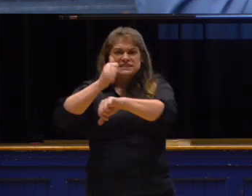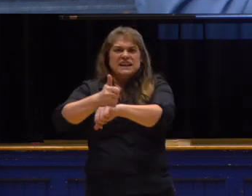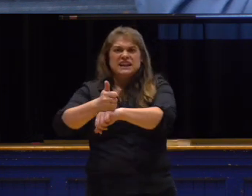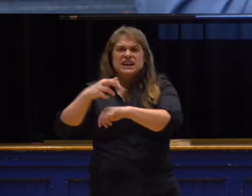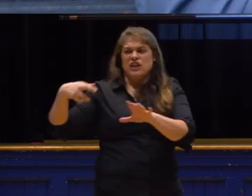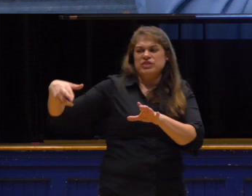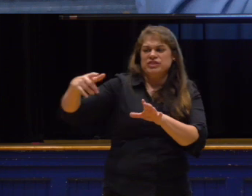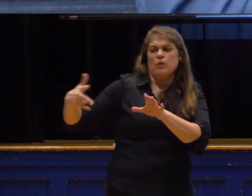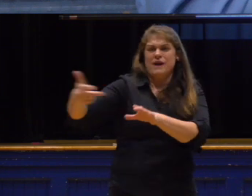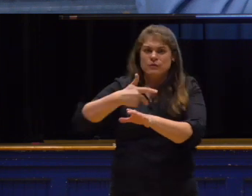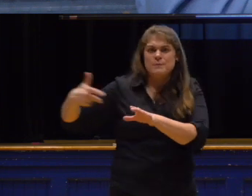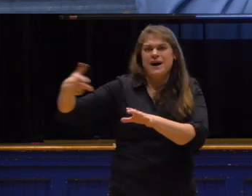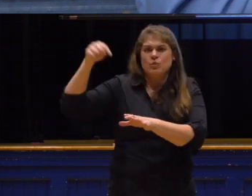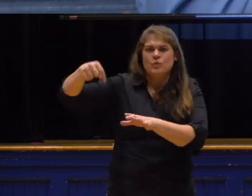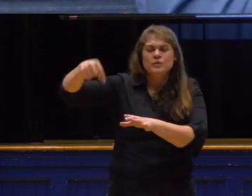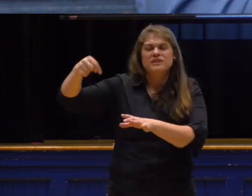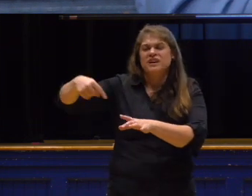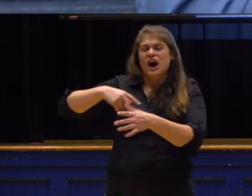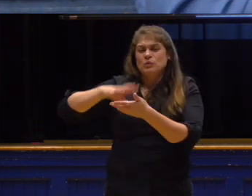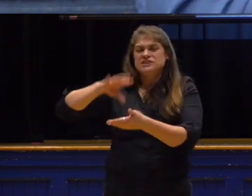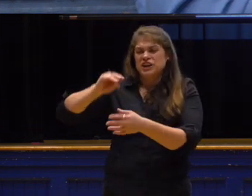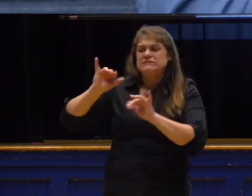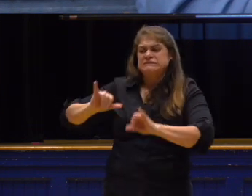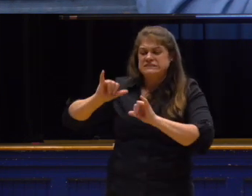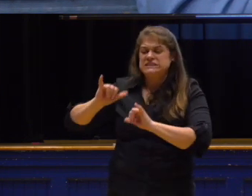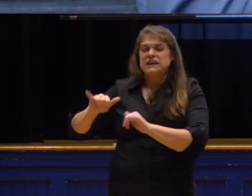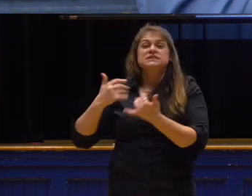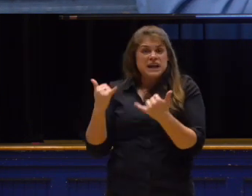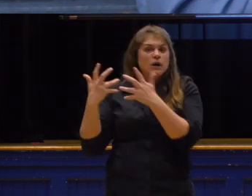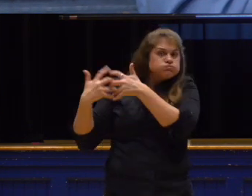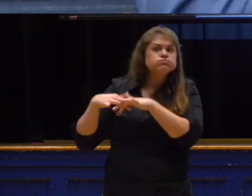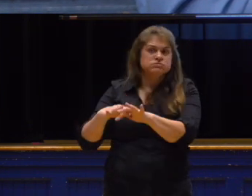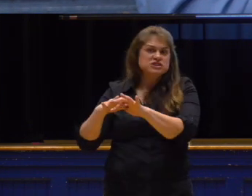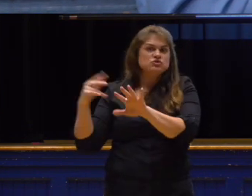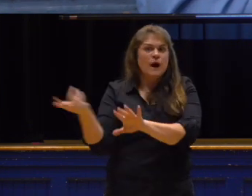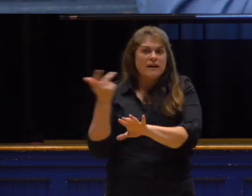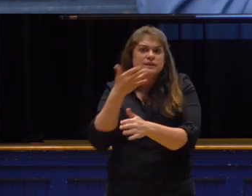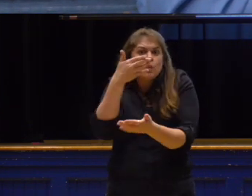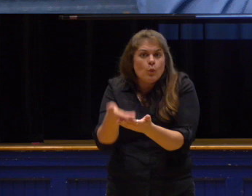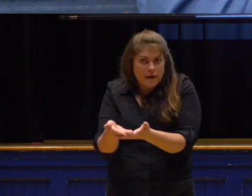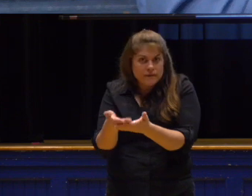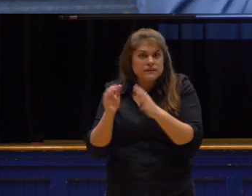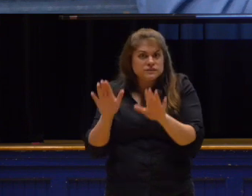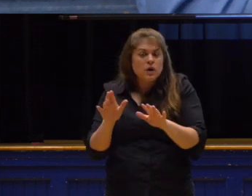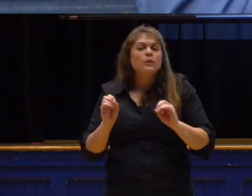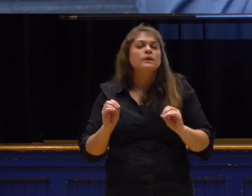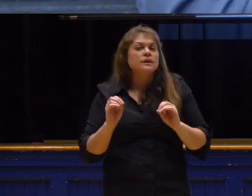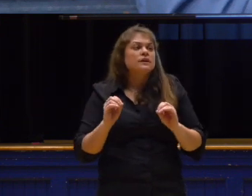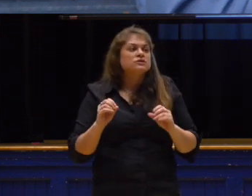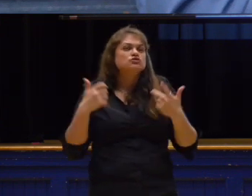James and Tapley was a big learning curve, but now works pretty good from a traffic flow. So trying to get the